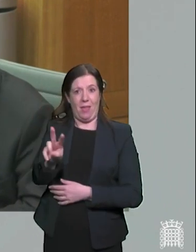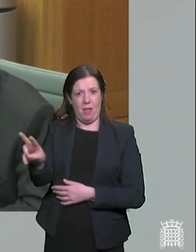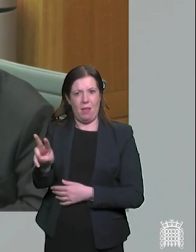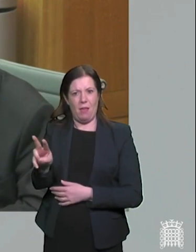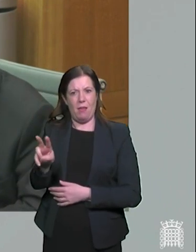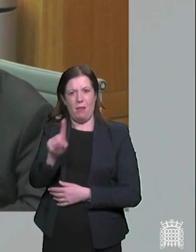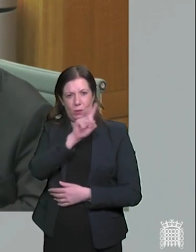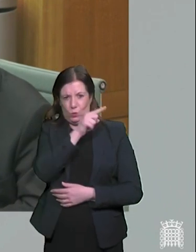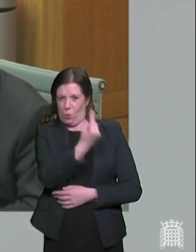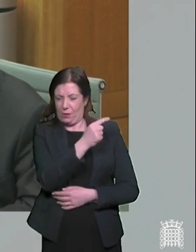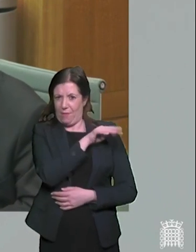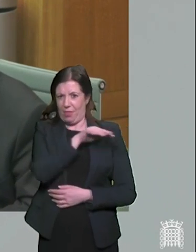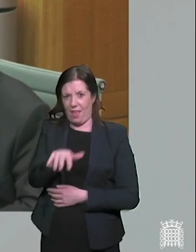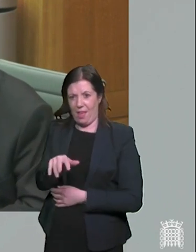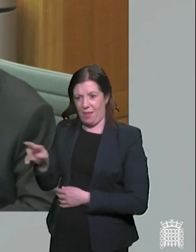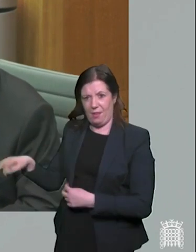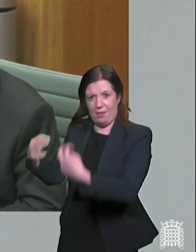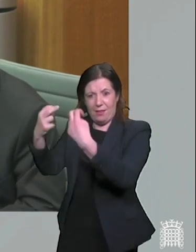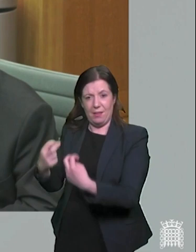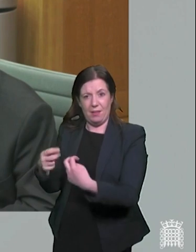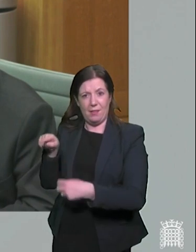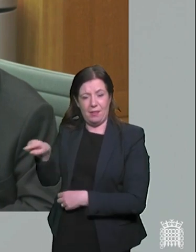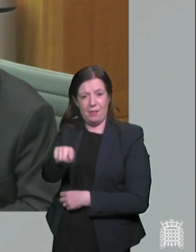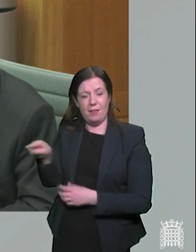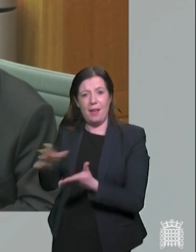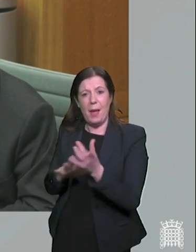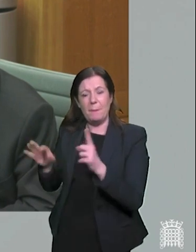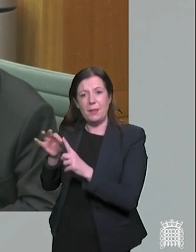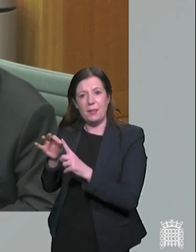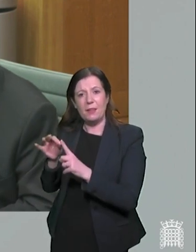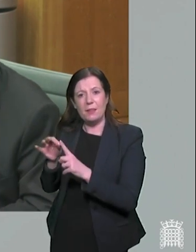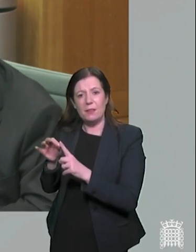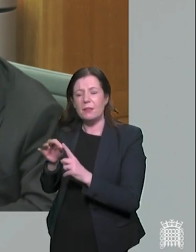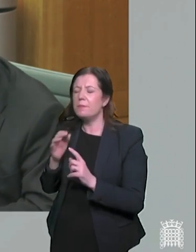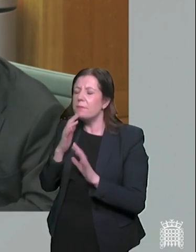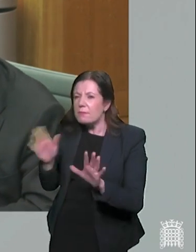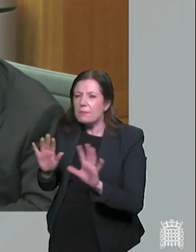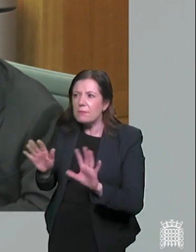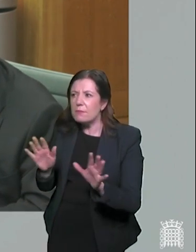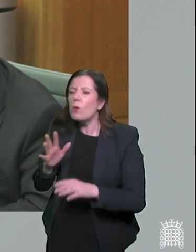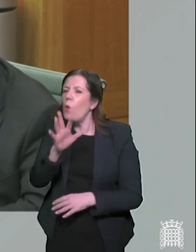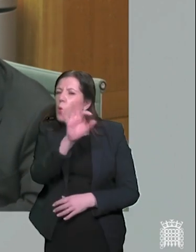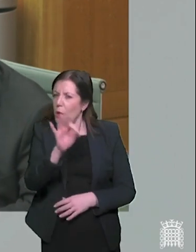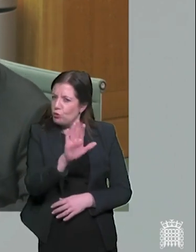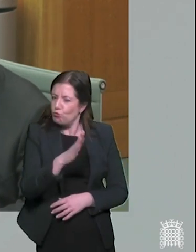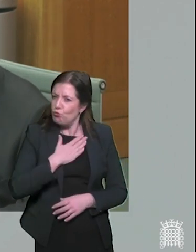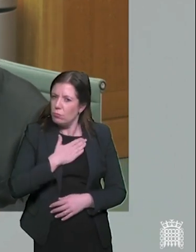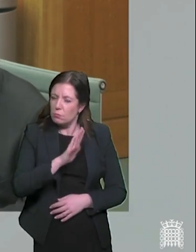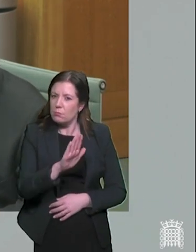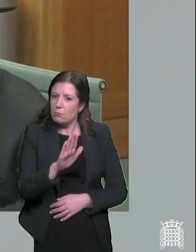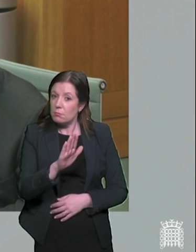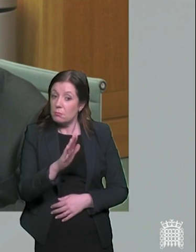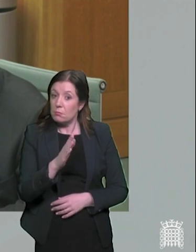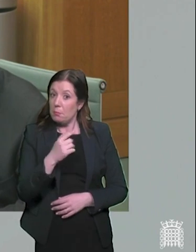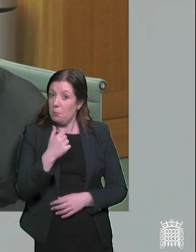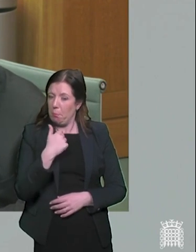at those meetings where those two MPs said that assurances had been given. So if I just may ask the question, and you can correct